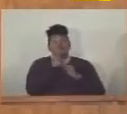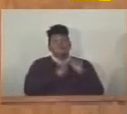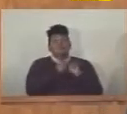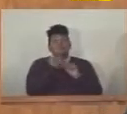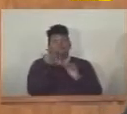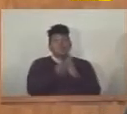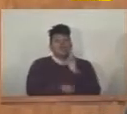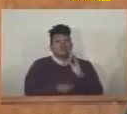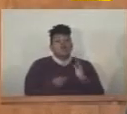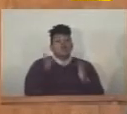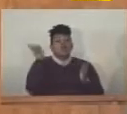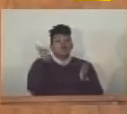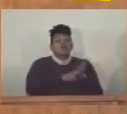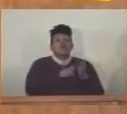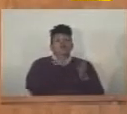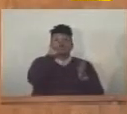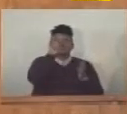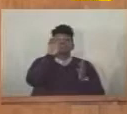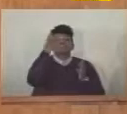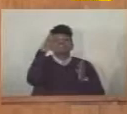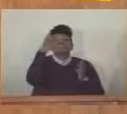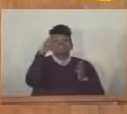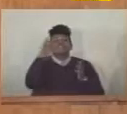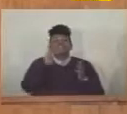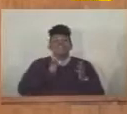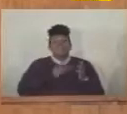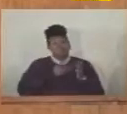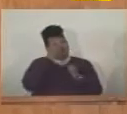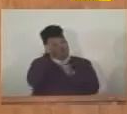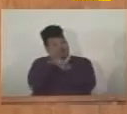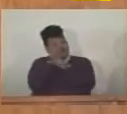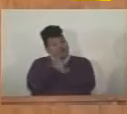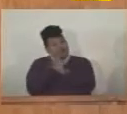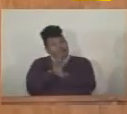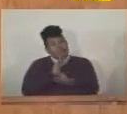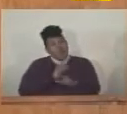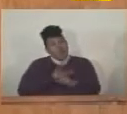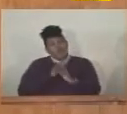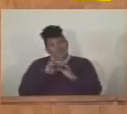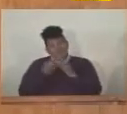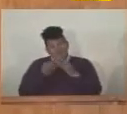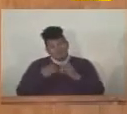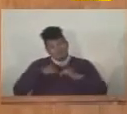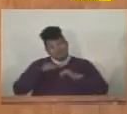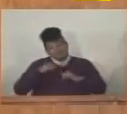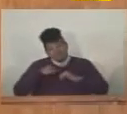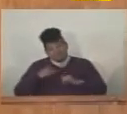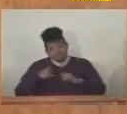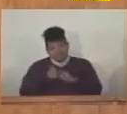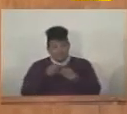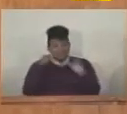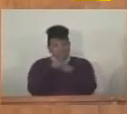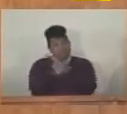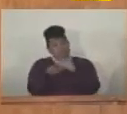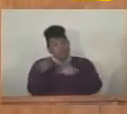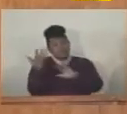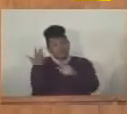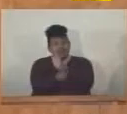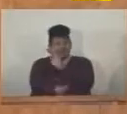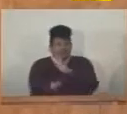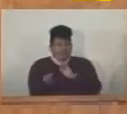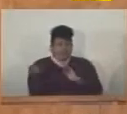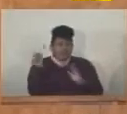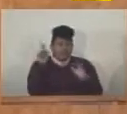and 1,616 of our brothers and sisters, our family members, have been killed. Where